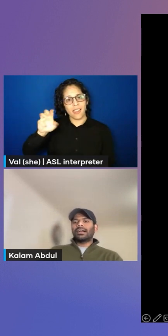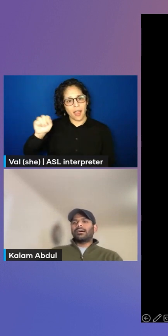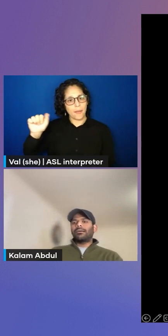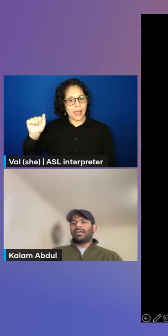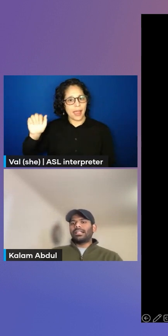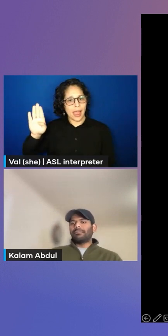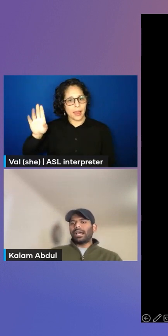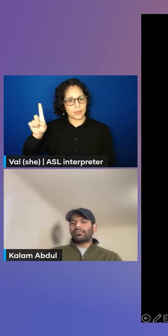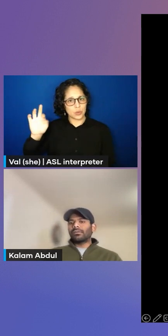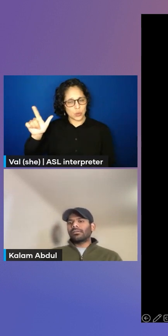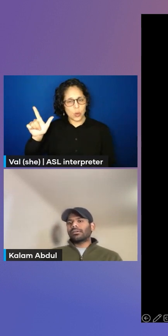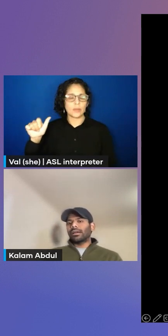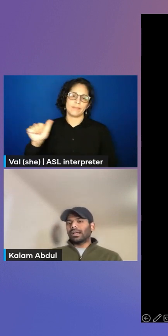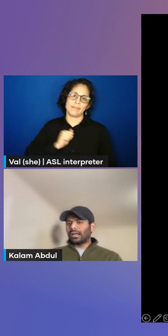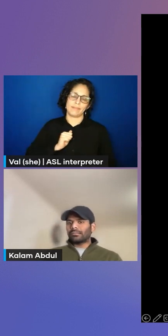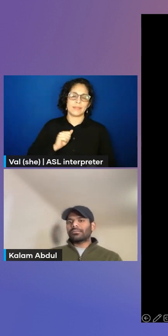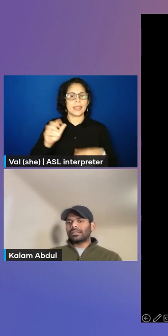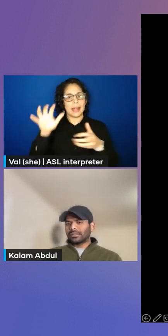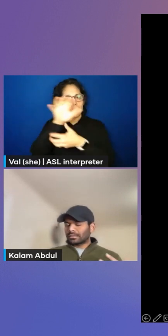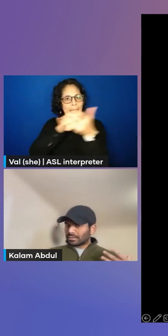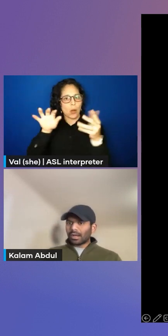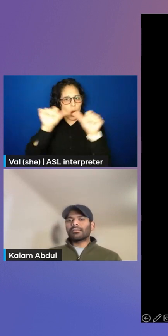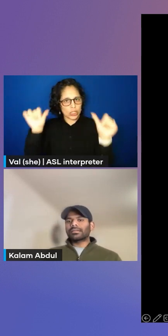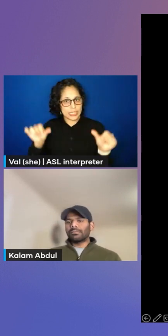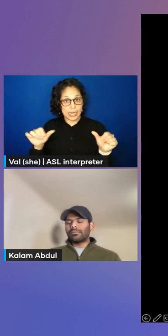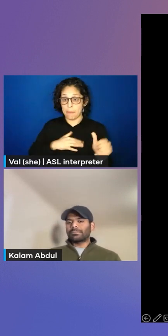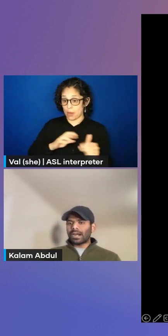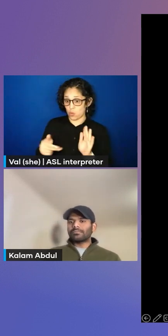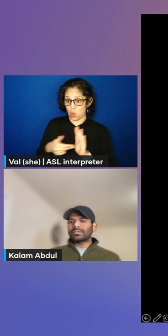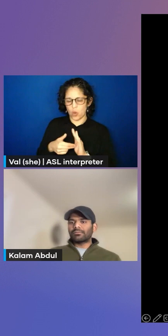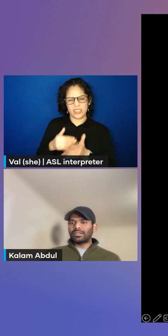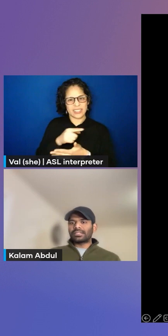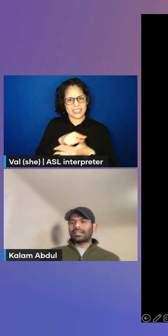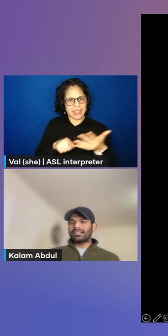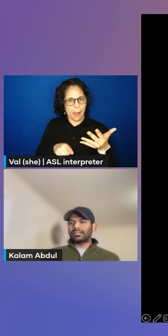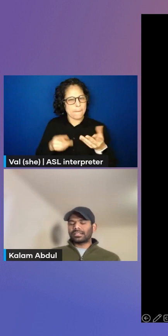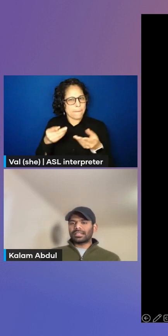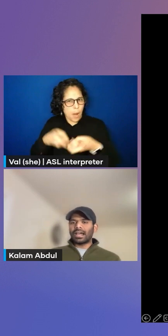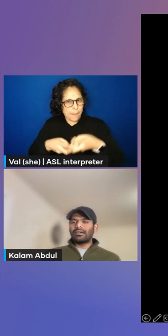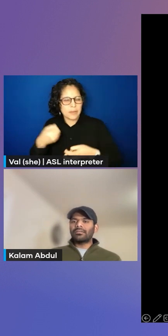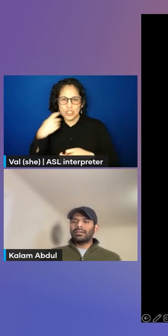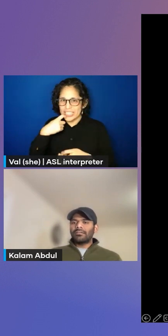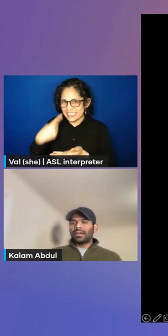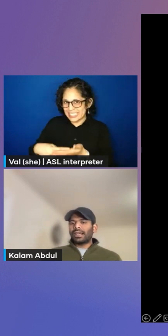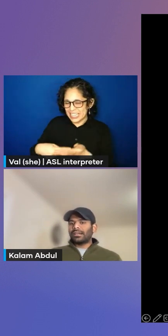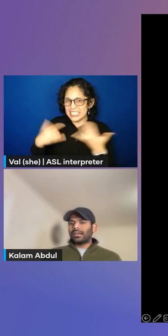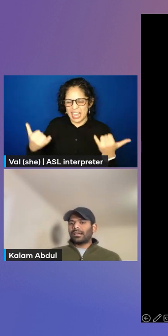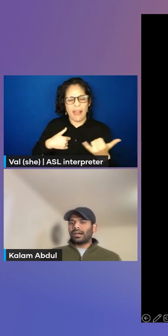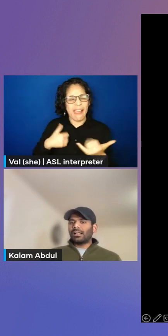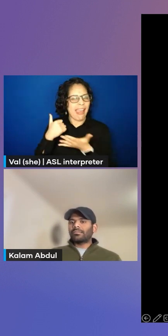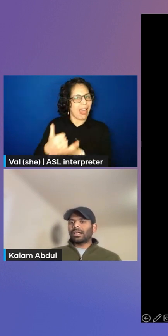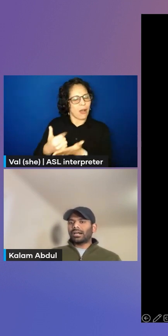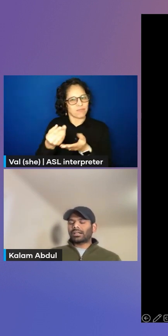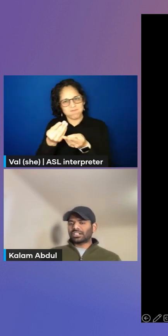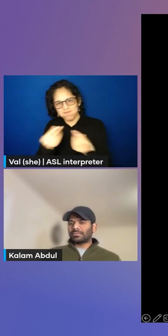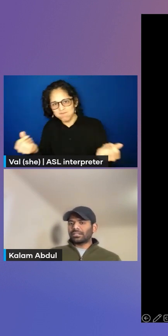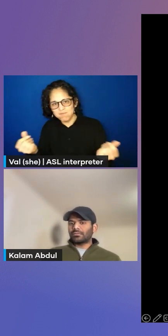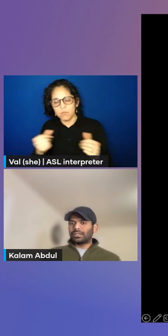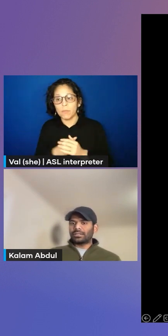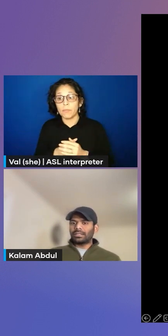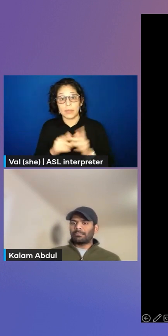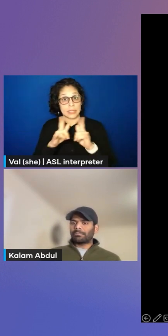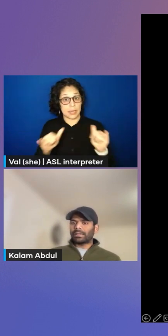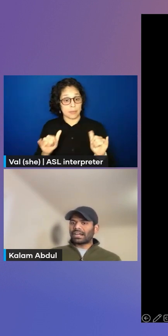architect. In my role, I help solve some of these problems that we discussed just now, right? And I help